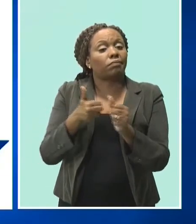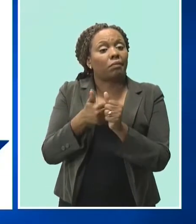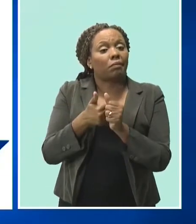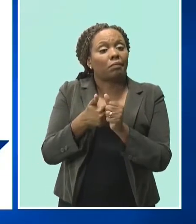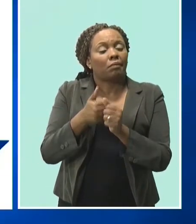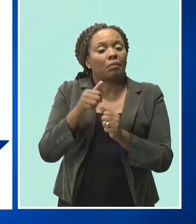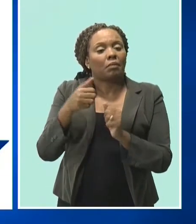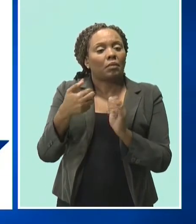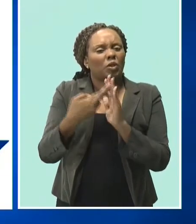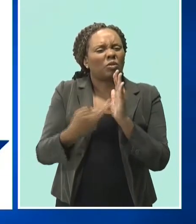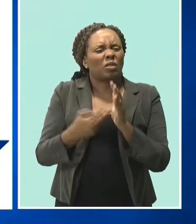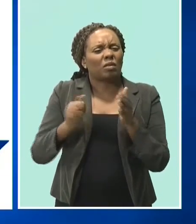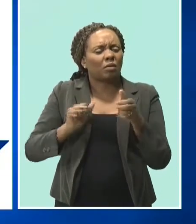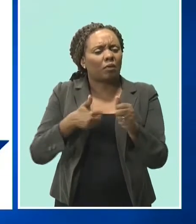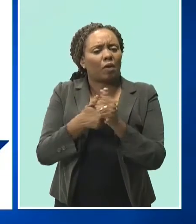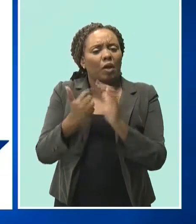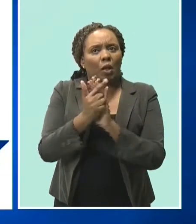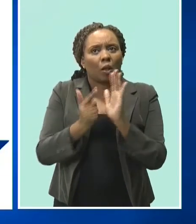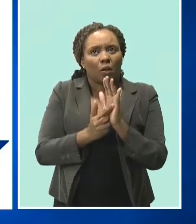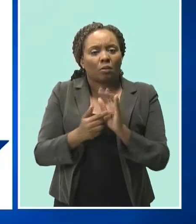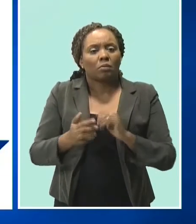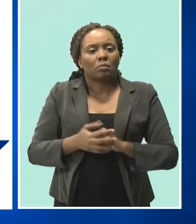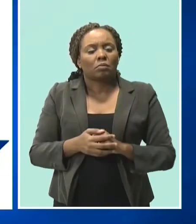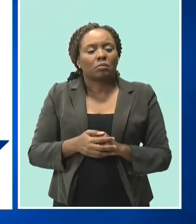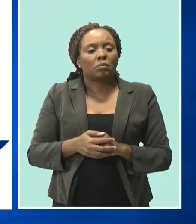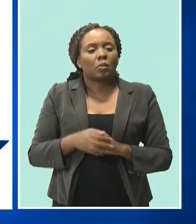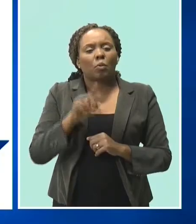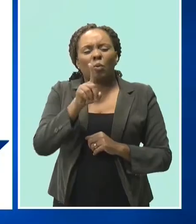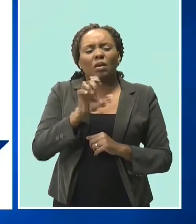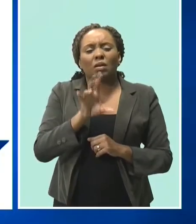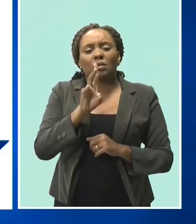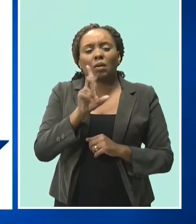attached submissions, the CEO declared that